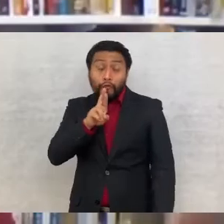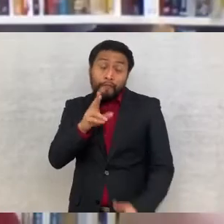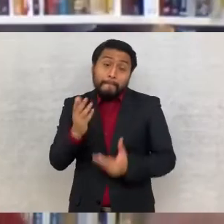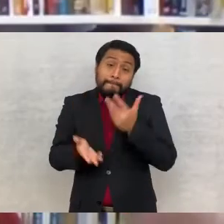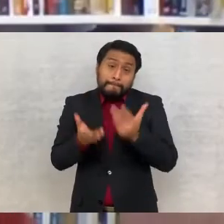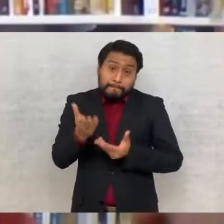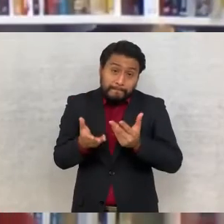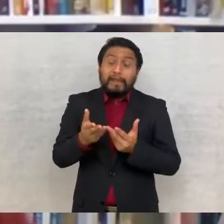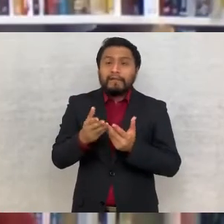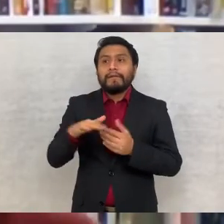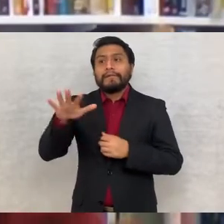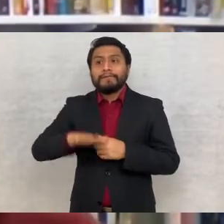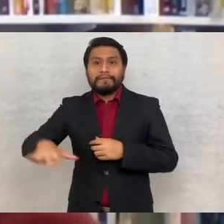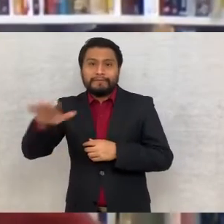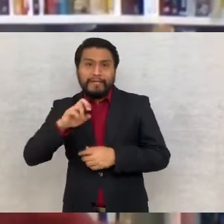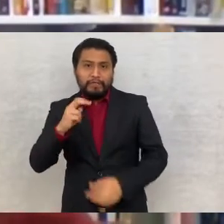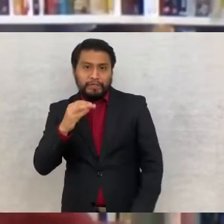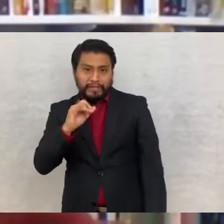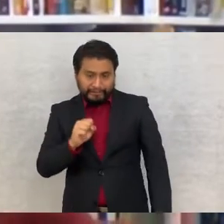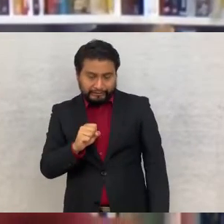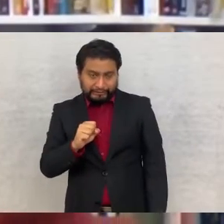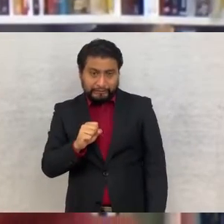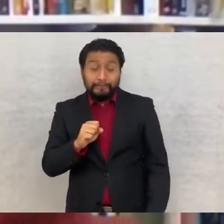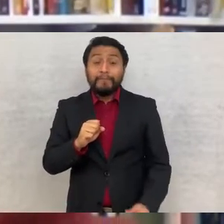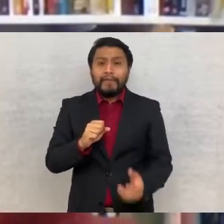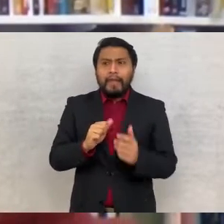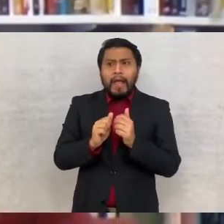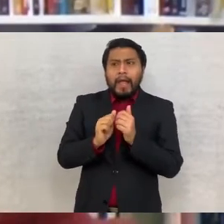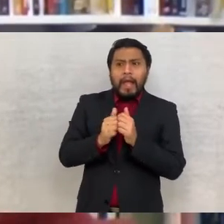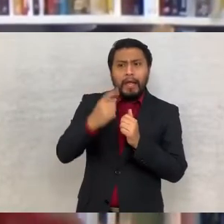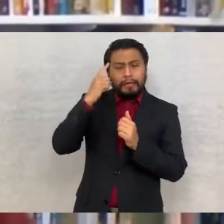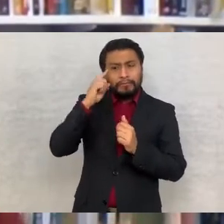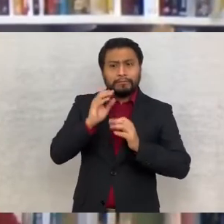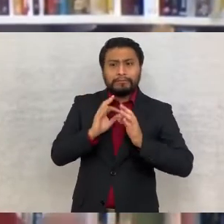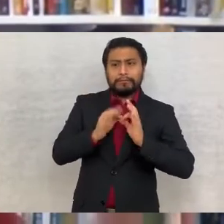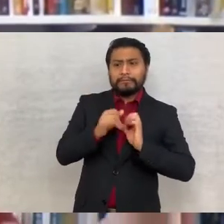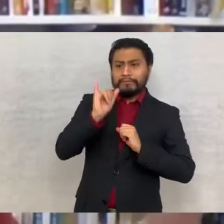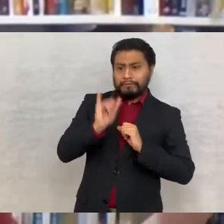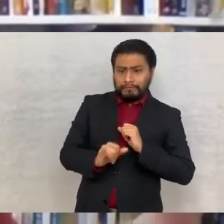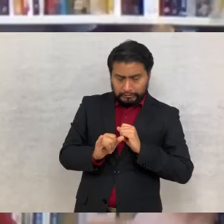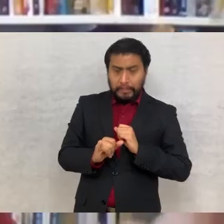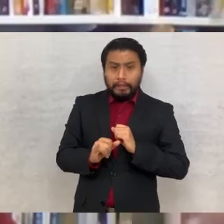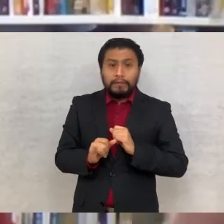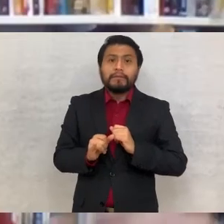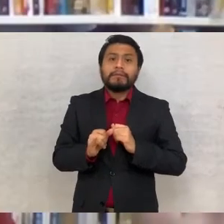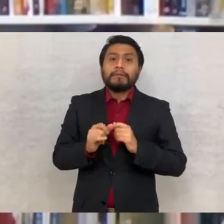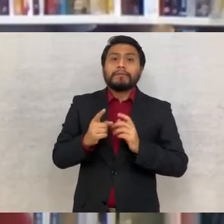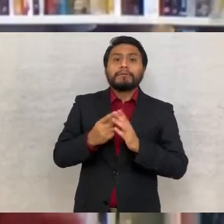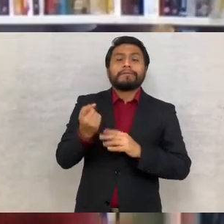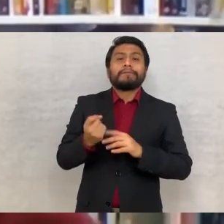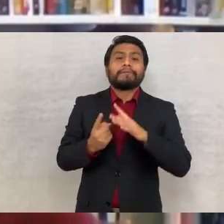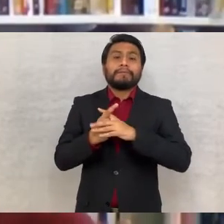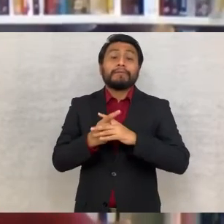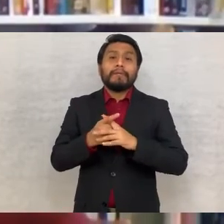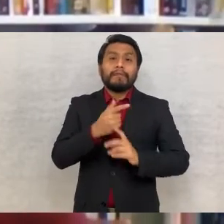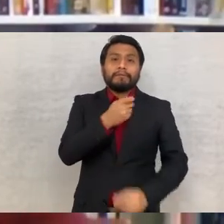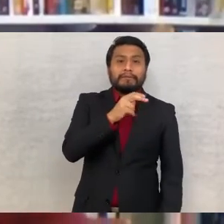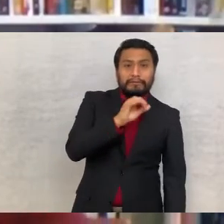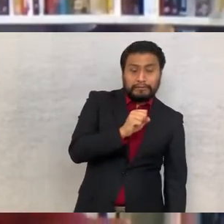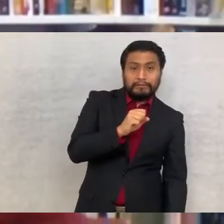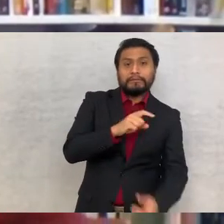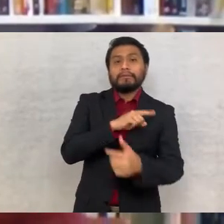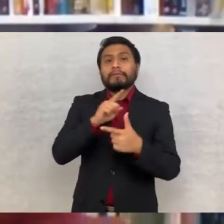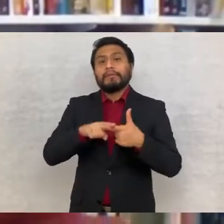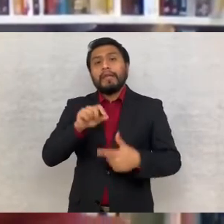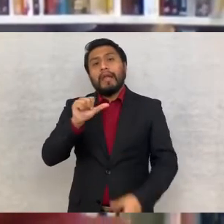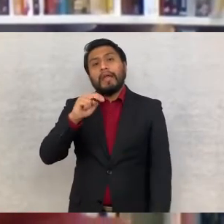itself or, in its contextual circumstances, environmental eugenics. Now, the interpretations formulated about the profound ethical differences came to